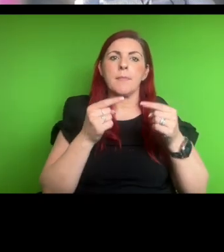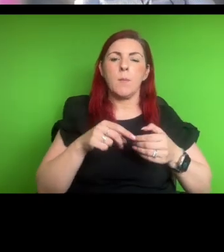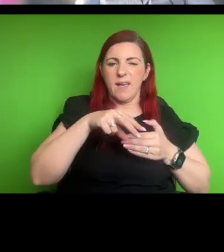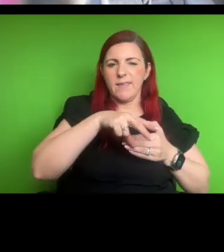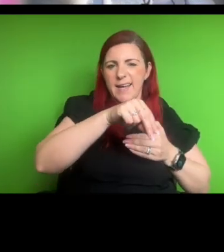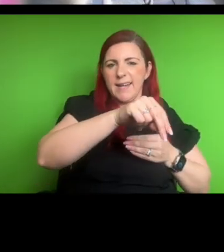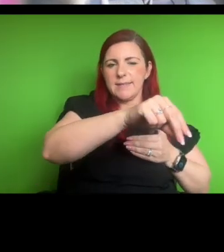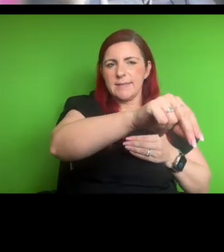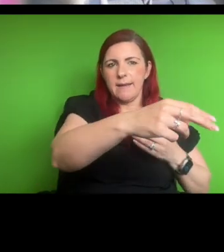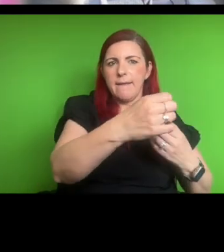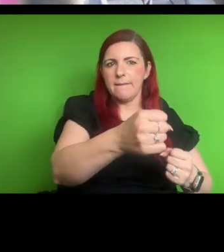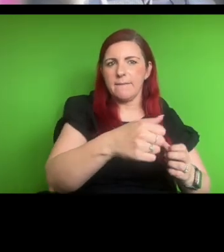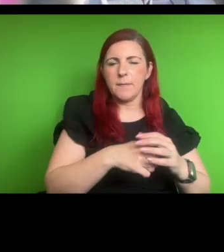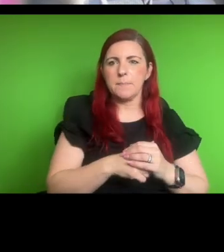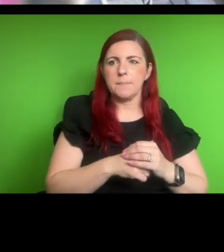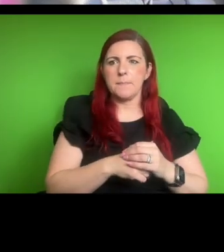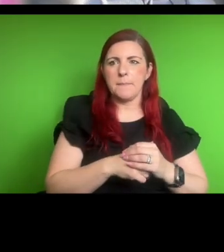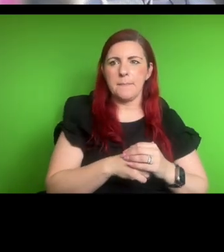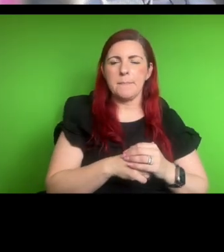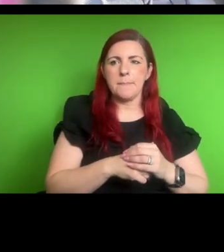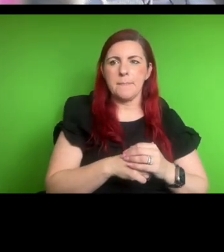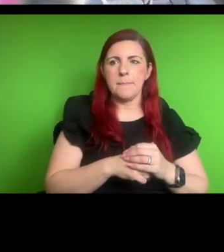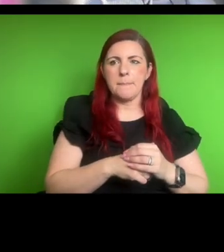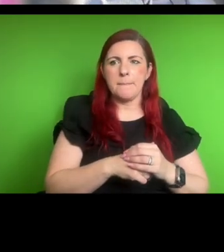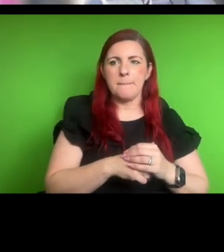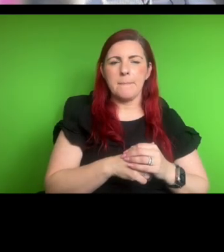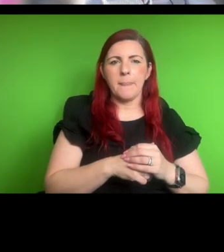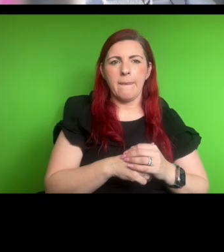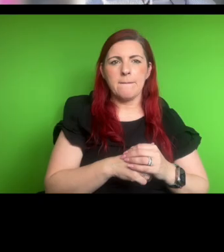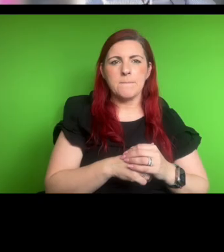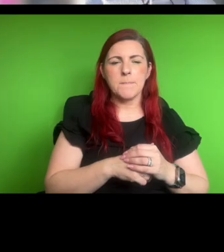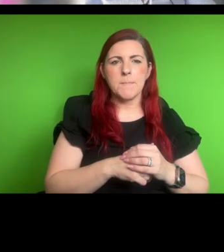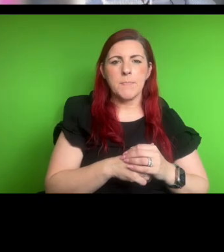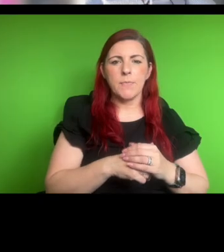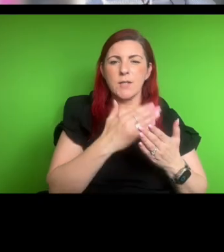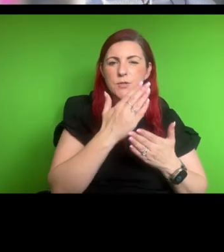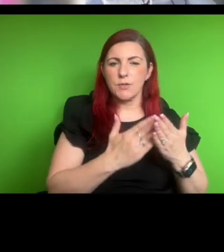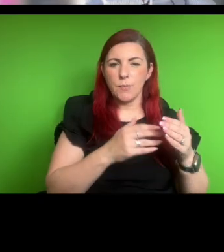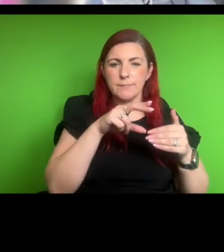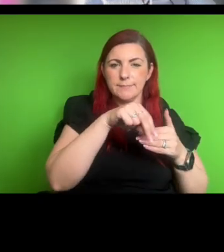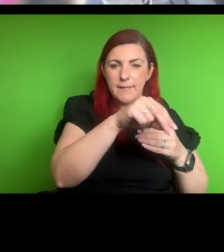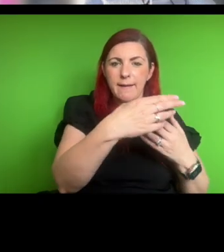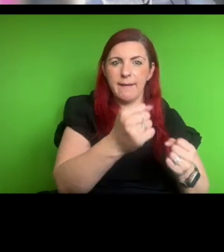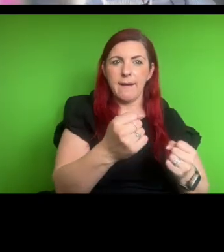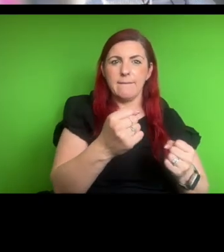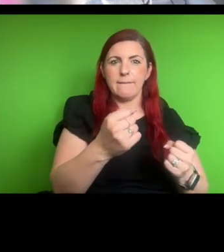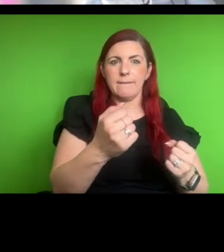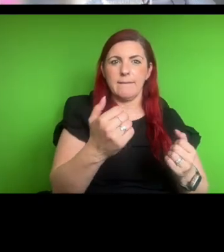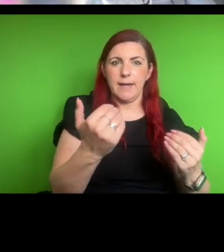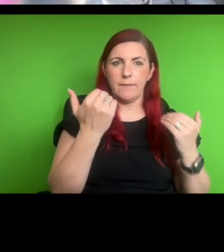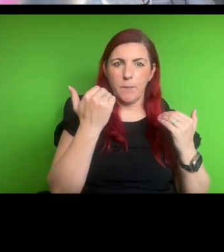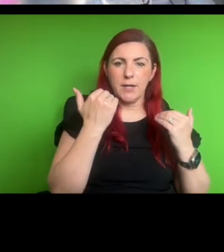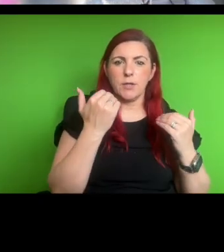Again, some annexes are informative, but within this standard we have two normative